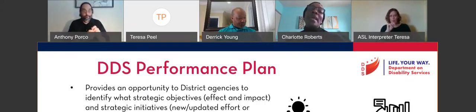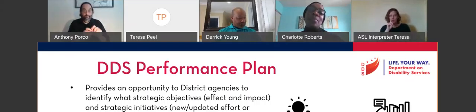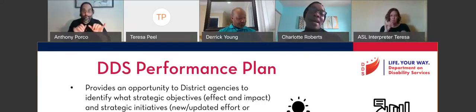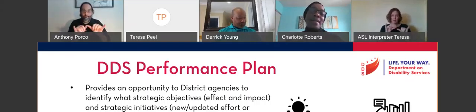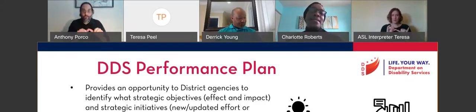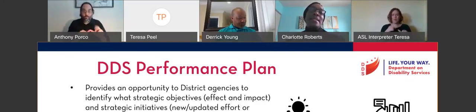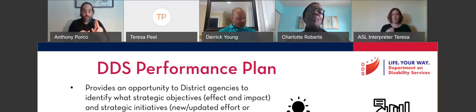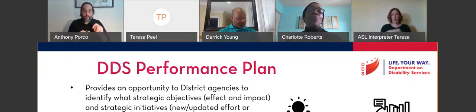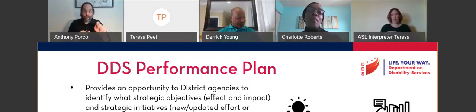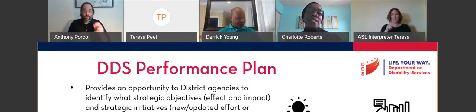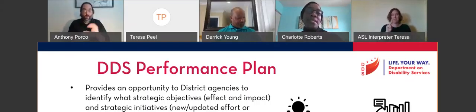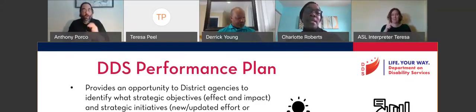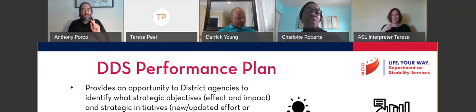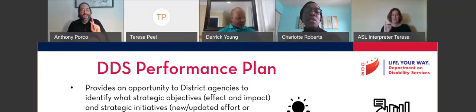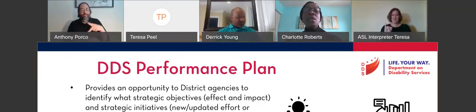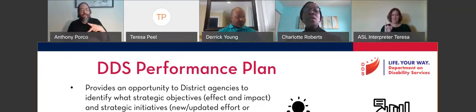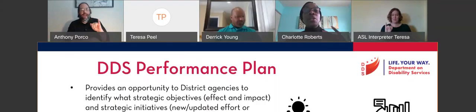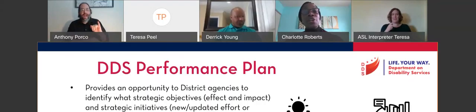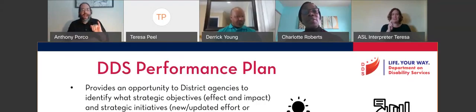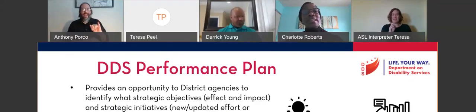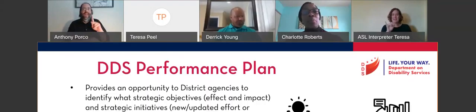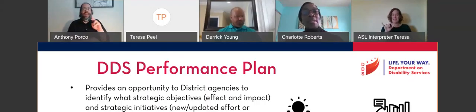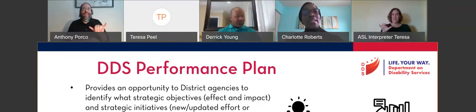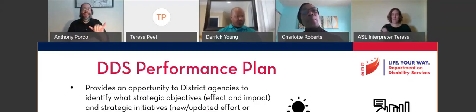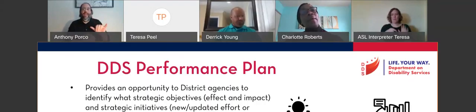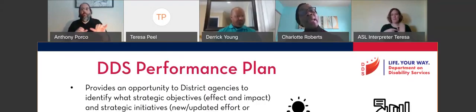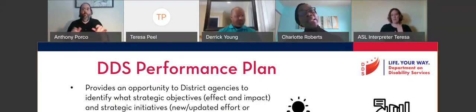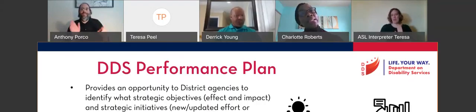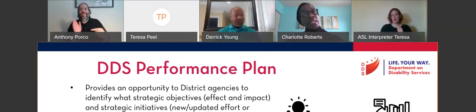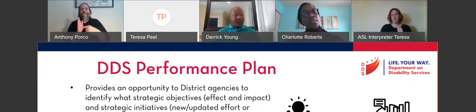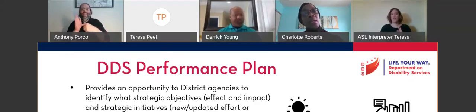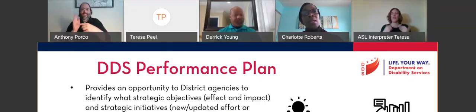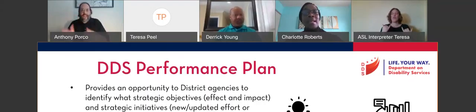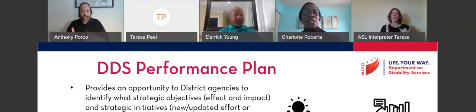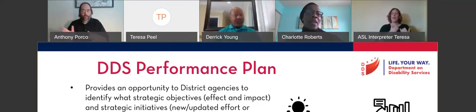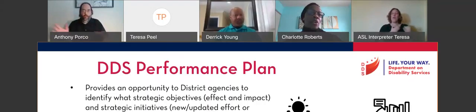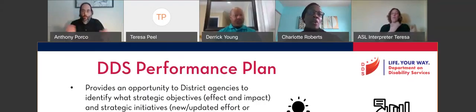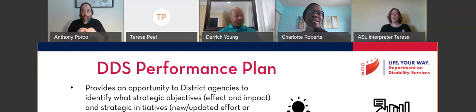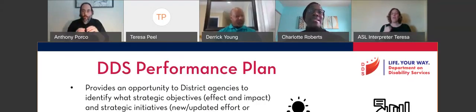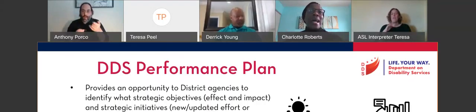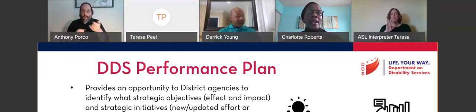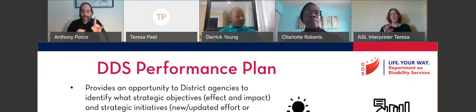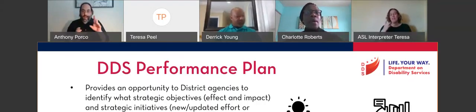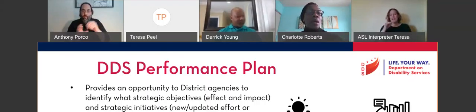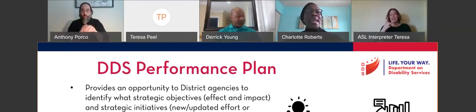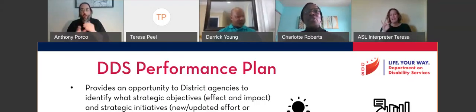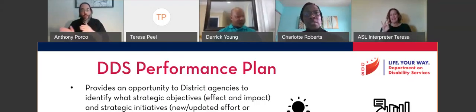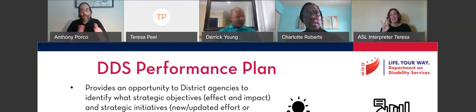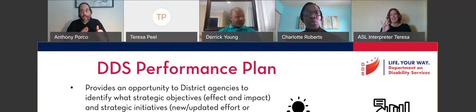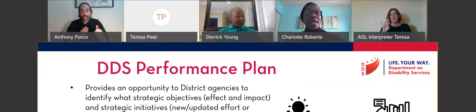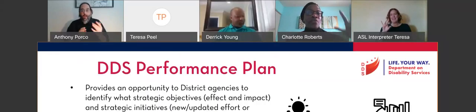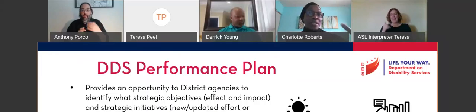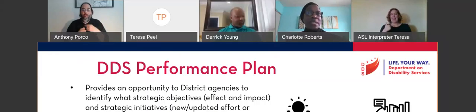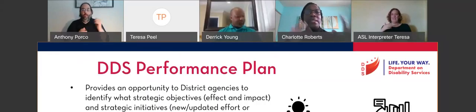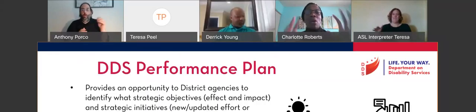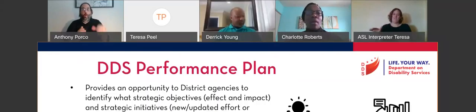call KPIs, these key performance indicators. Currently in our plan, there are about 18 that span across the entire agency.